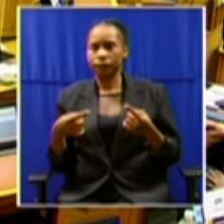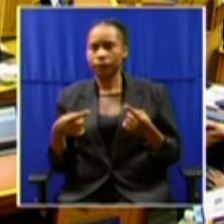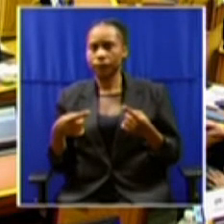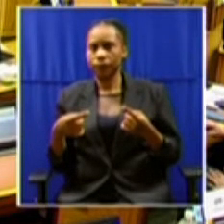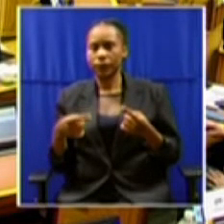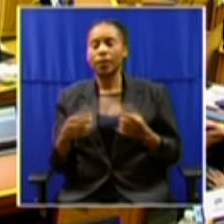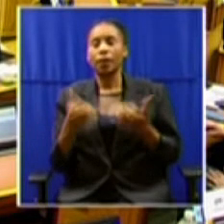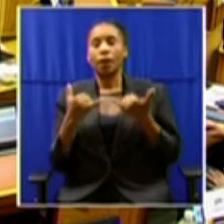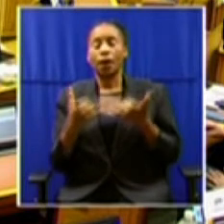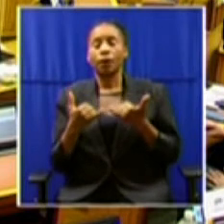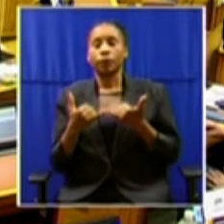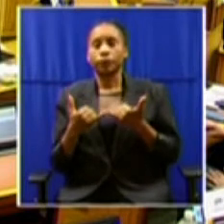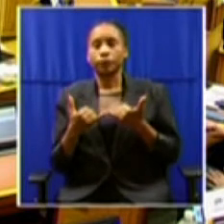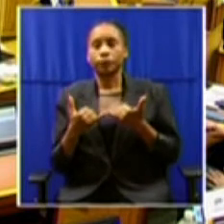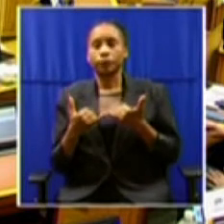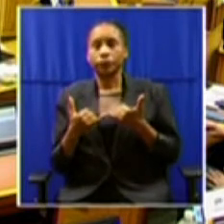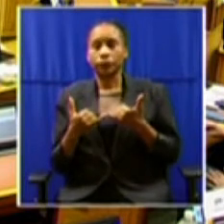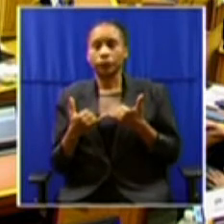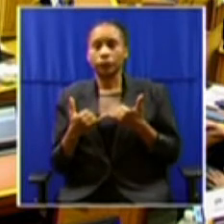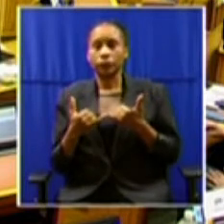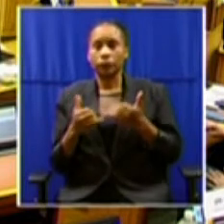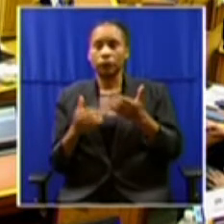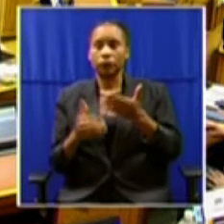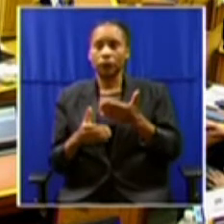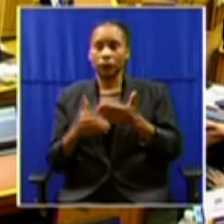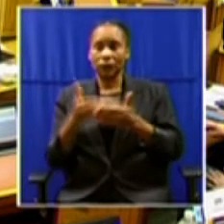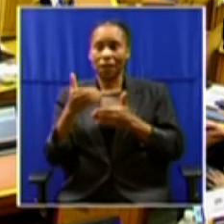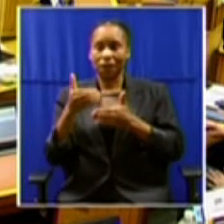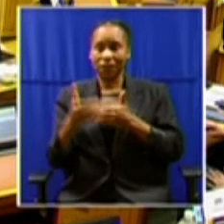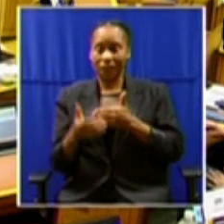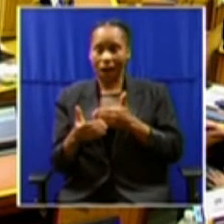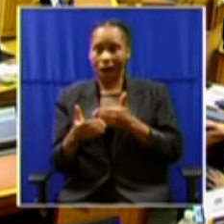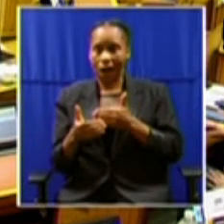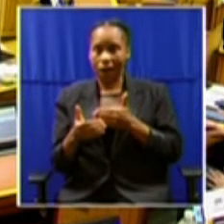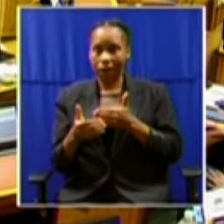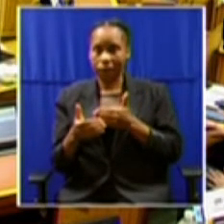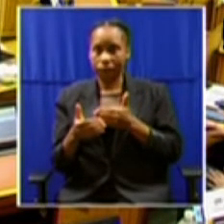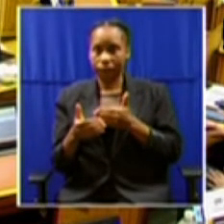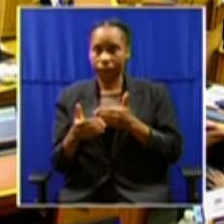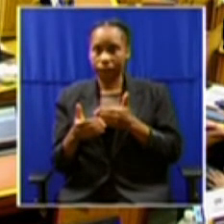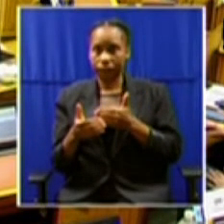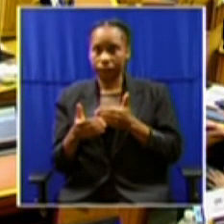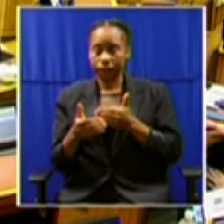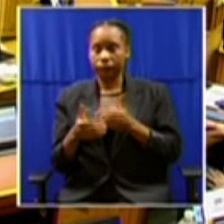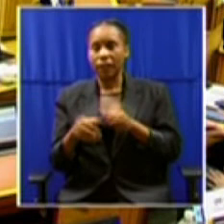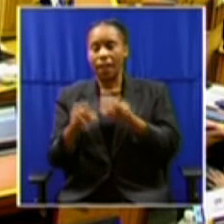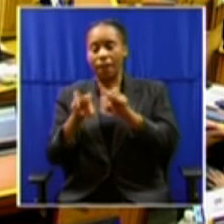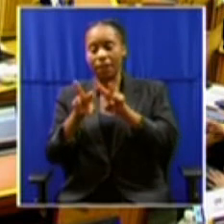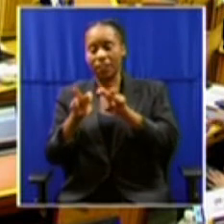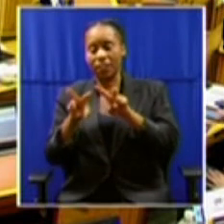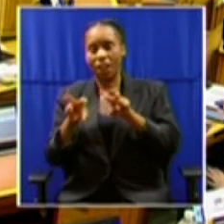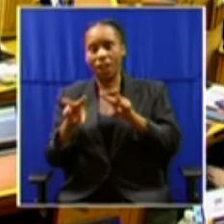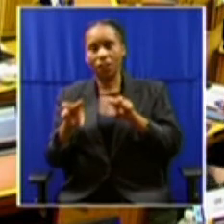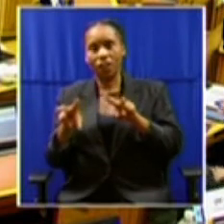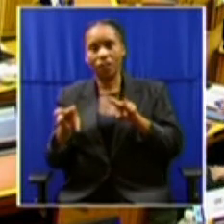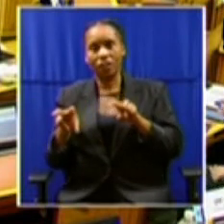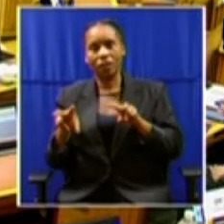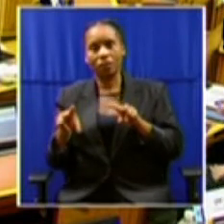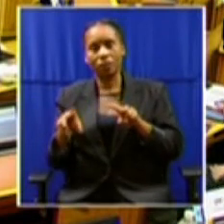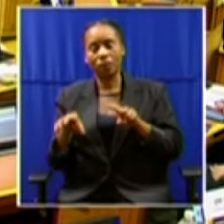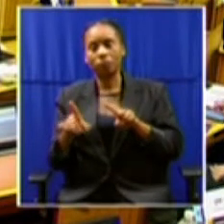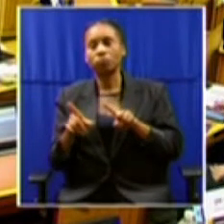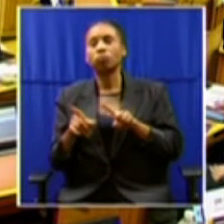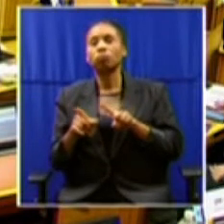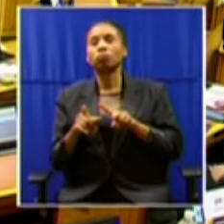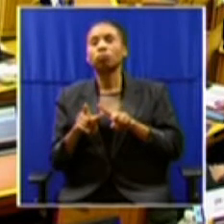Now, after that, there was an investigation that was commissioned